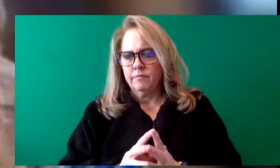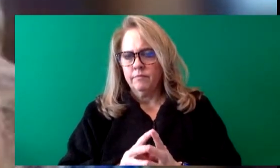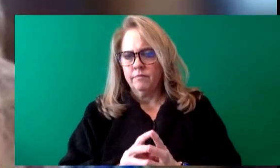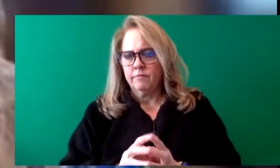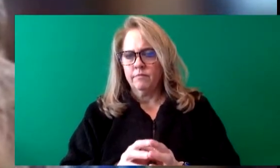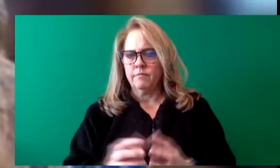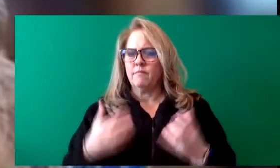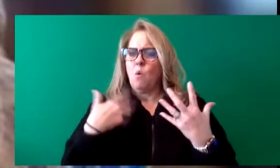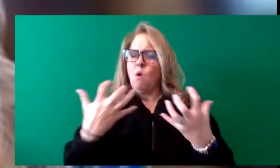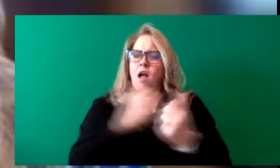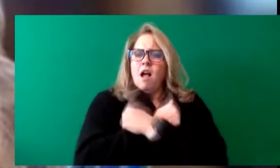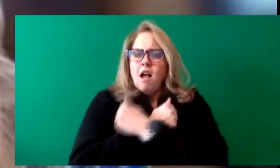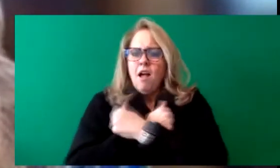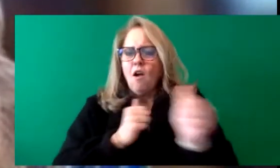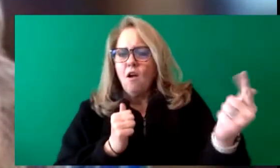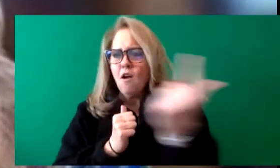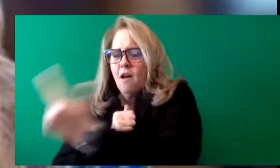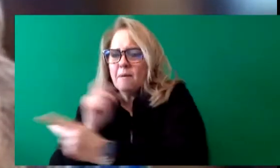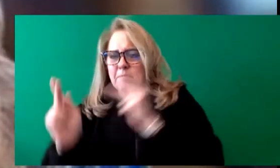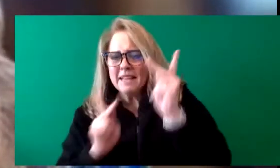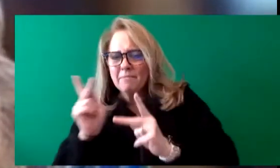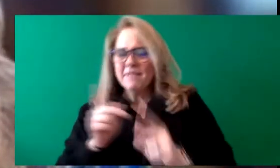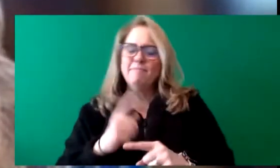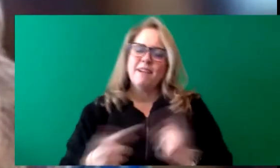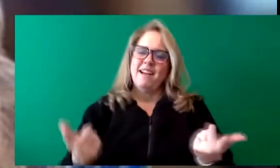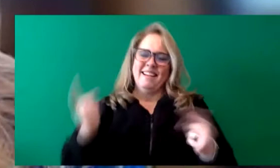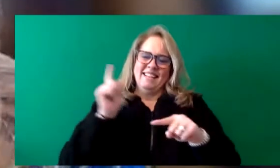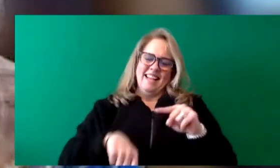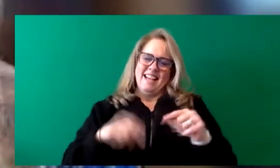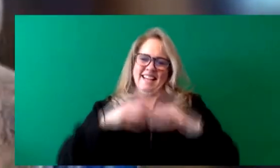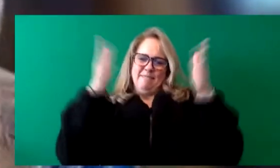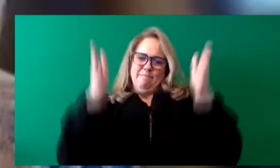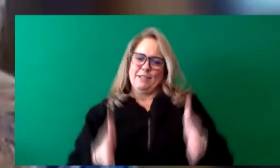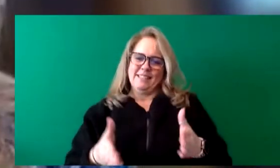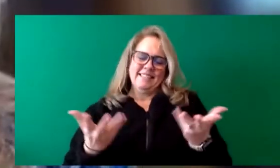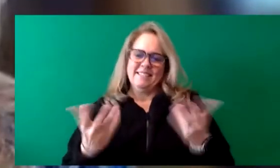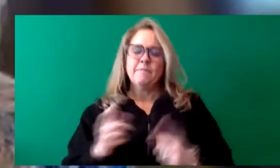but greatly appreciate you and your entire team, Heather,